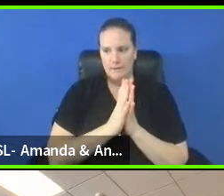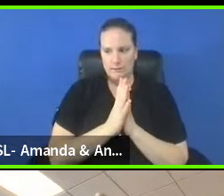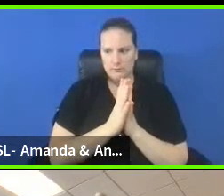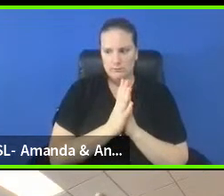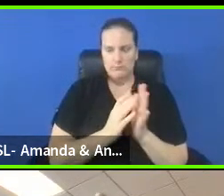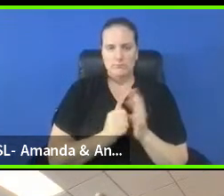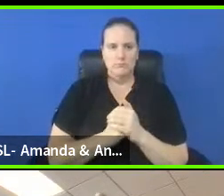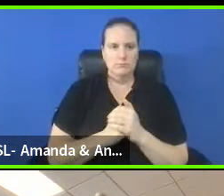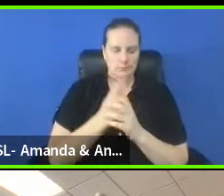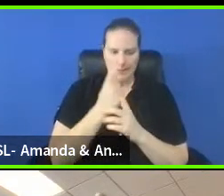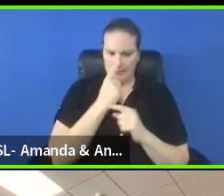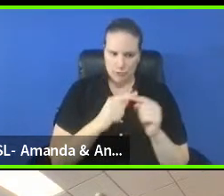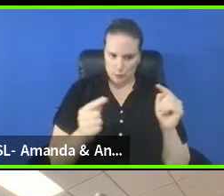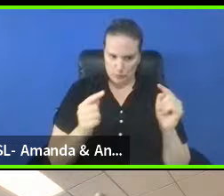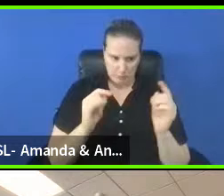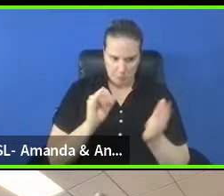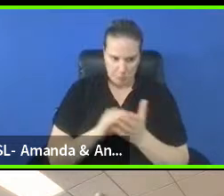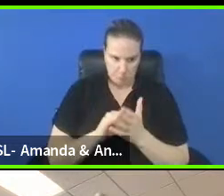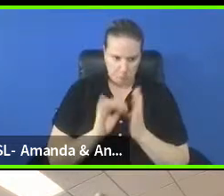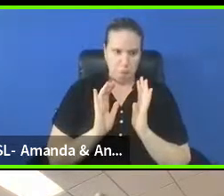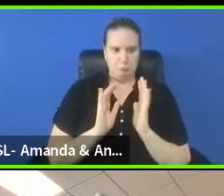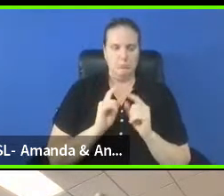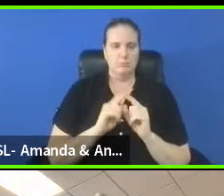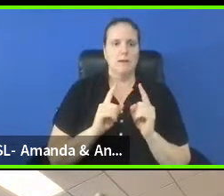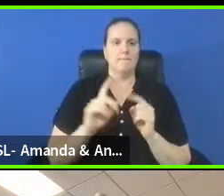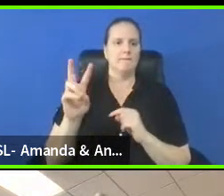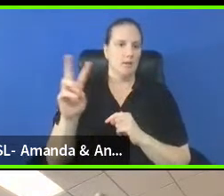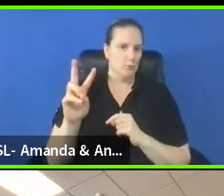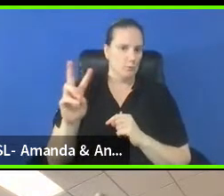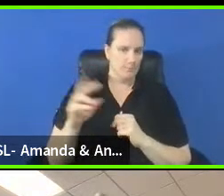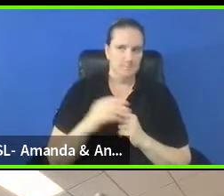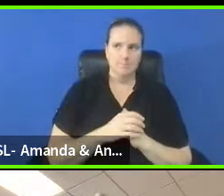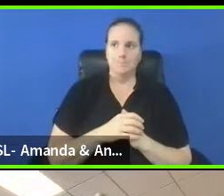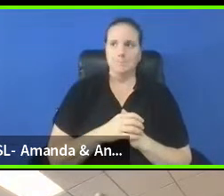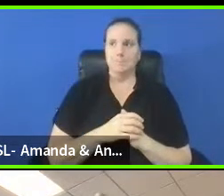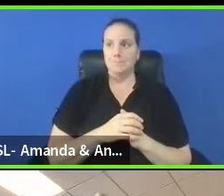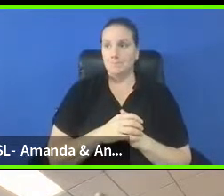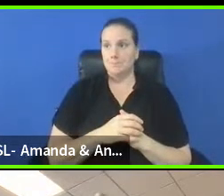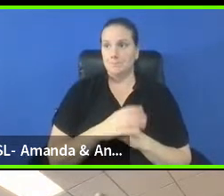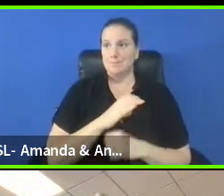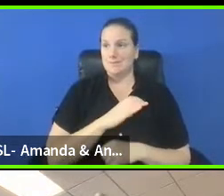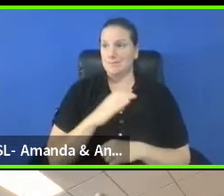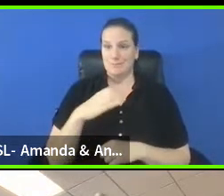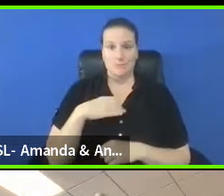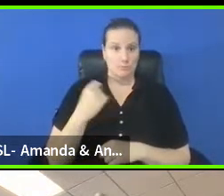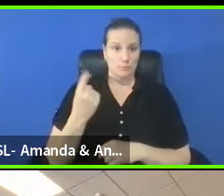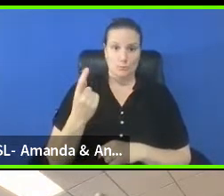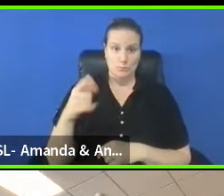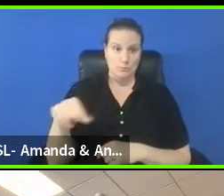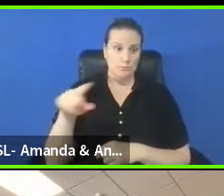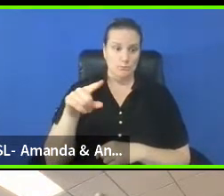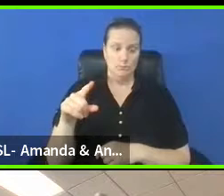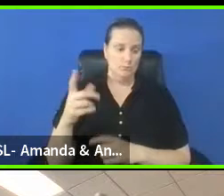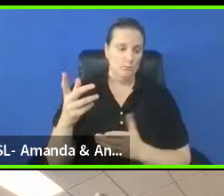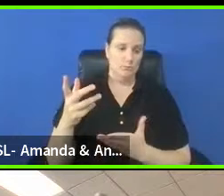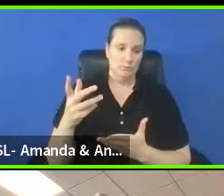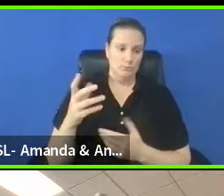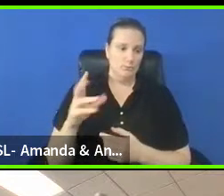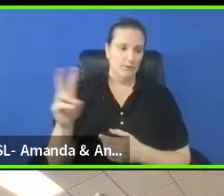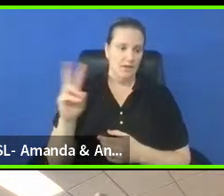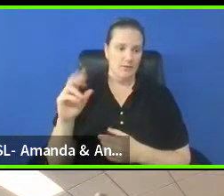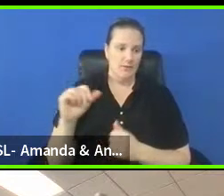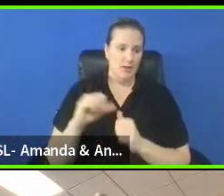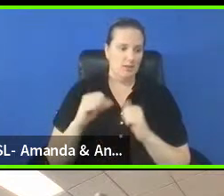I disagree with. But, and then, like Vancouver, I think it was a Vancouver council, one of those Vancouver